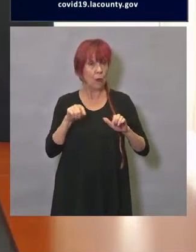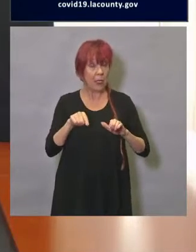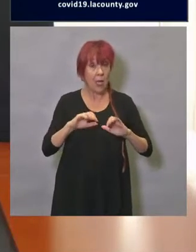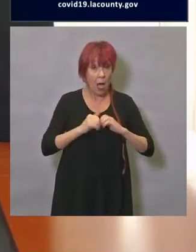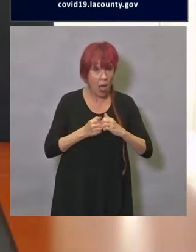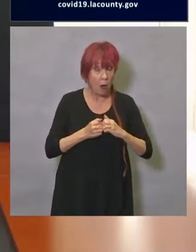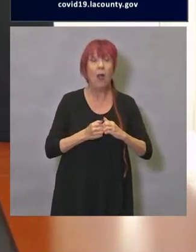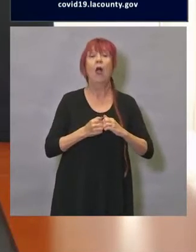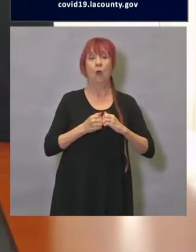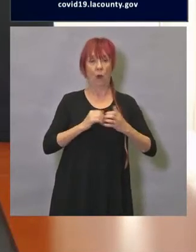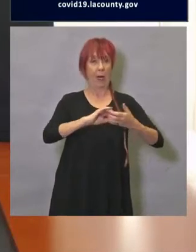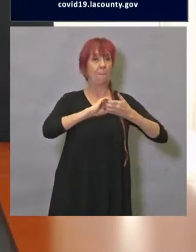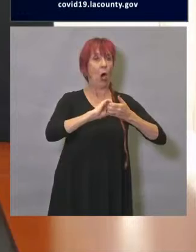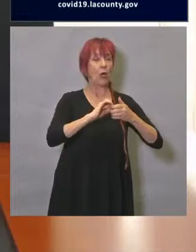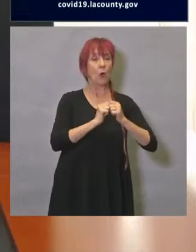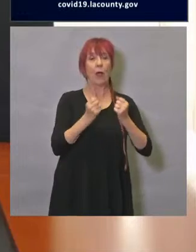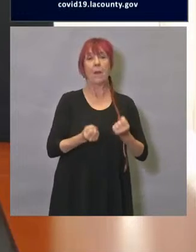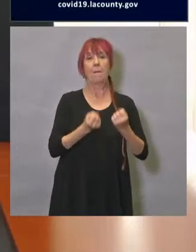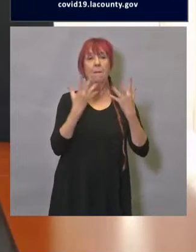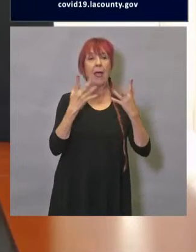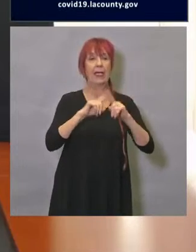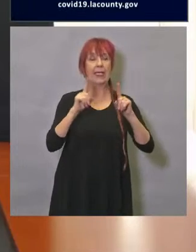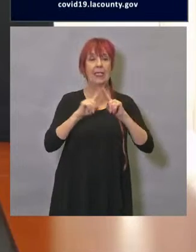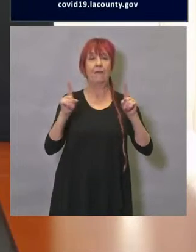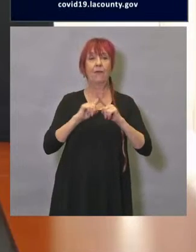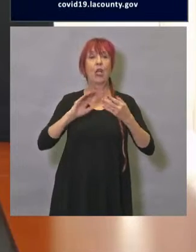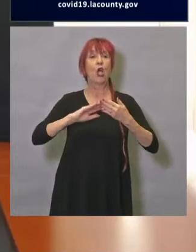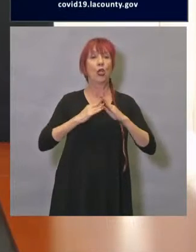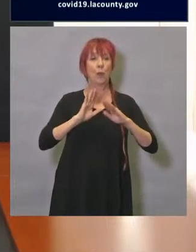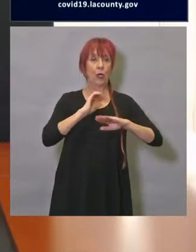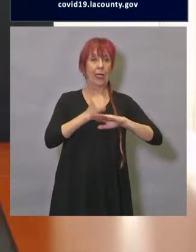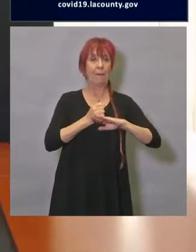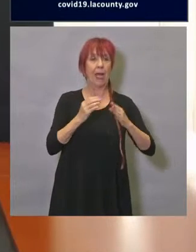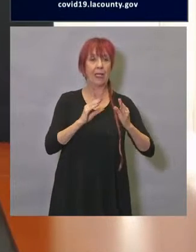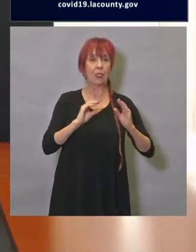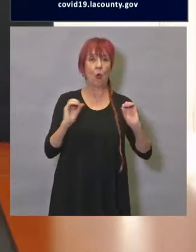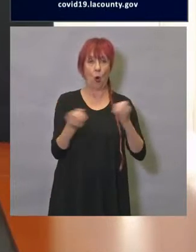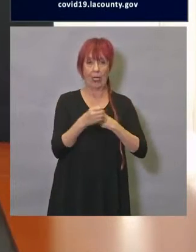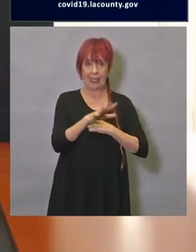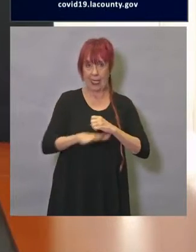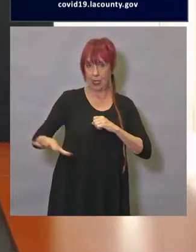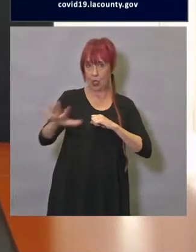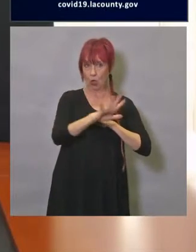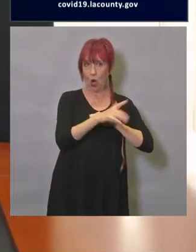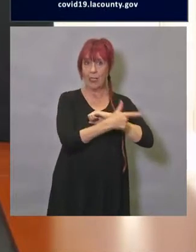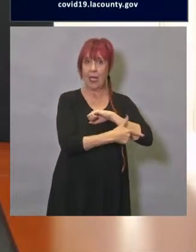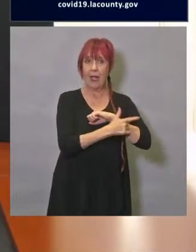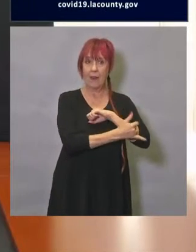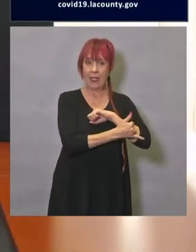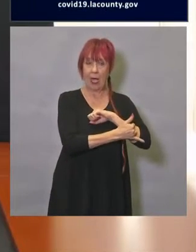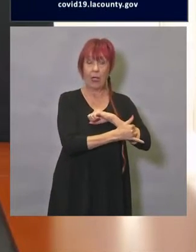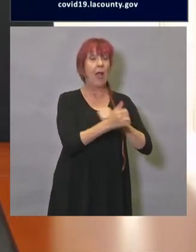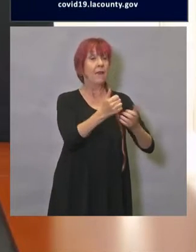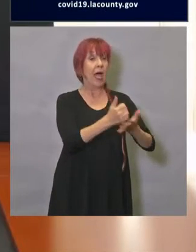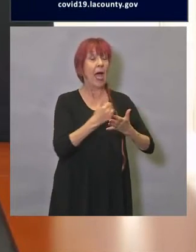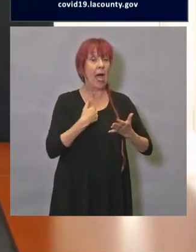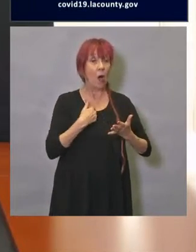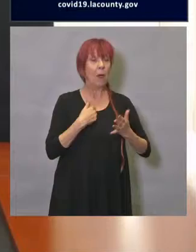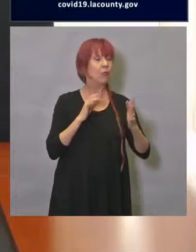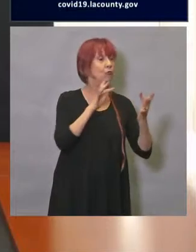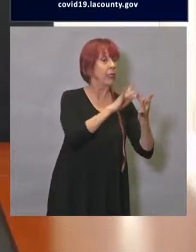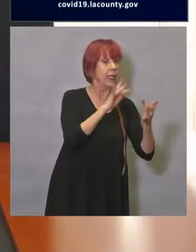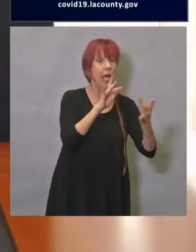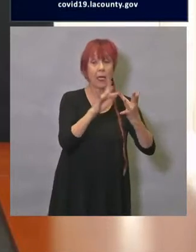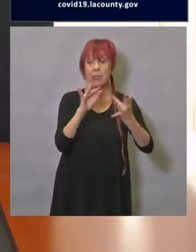effectively partnering with a number of community-based organizations across the county who have helped us in reaching the constituents that